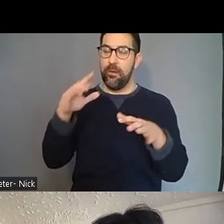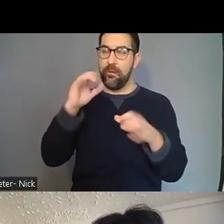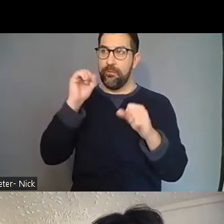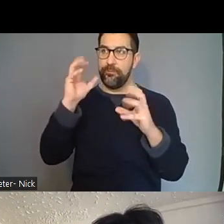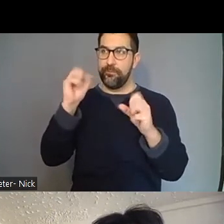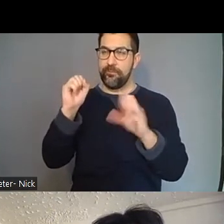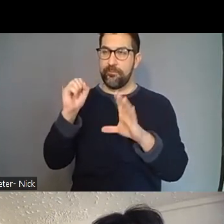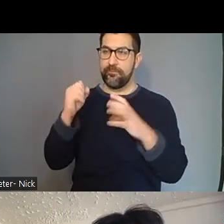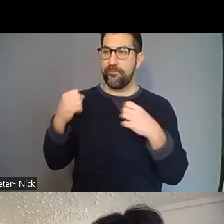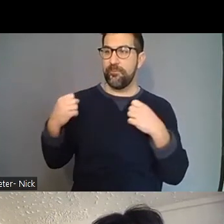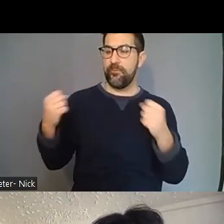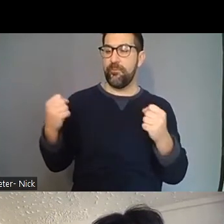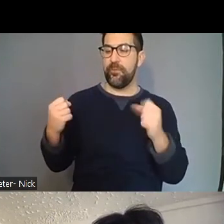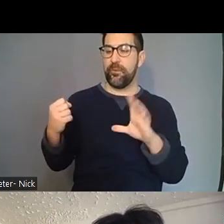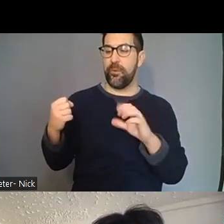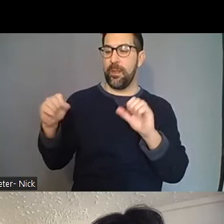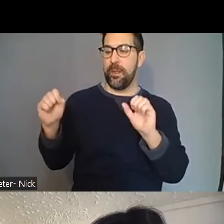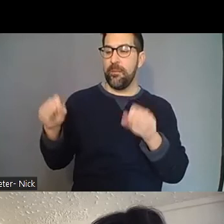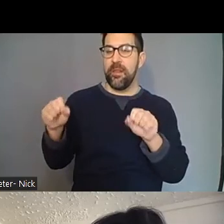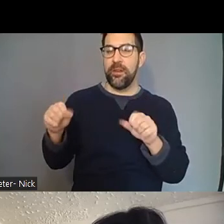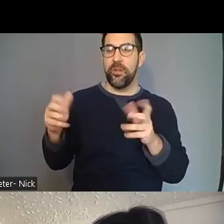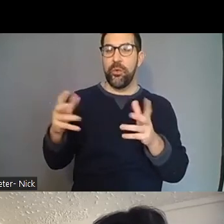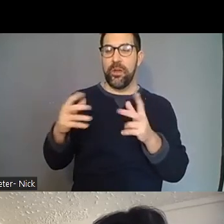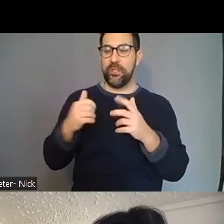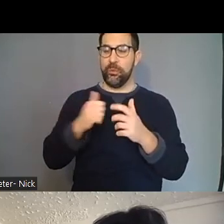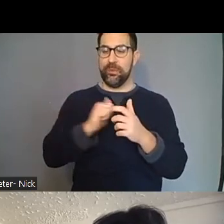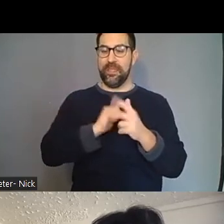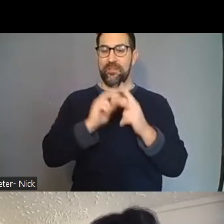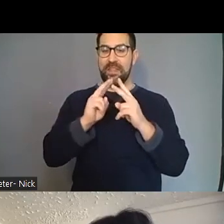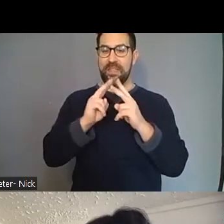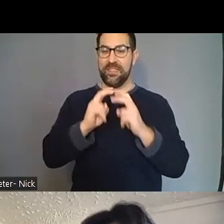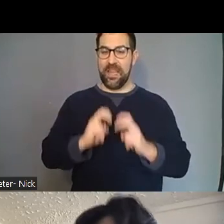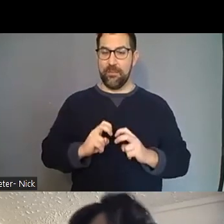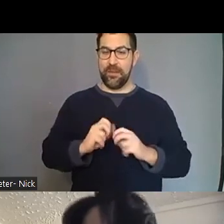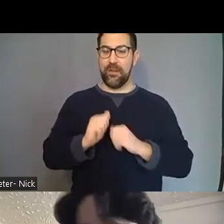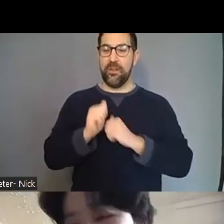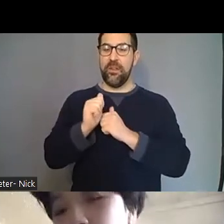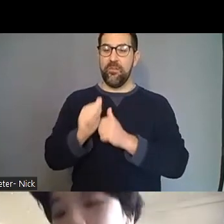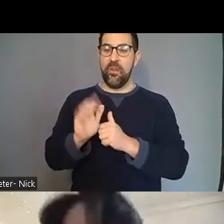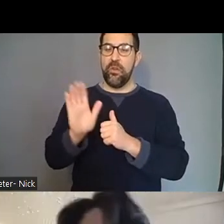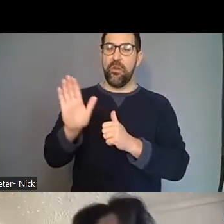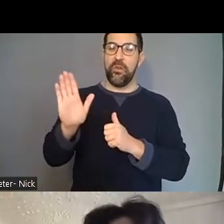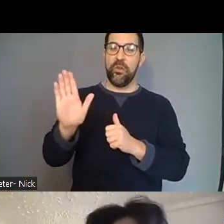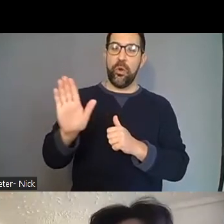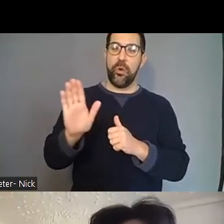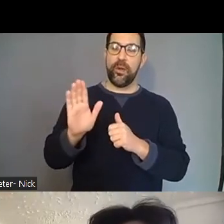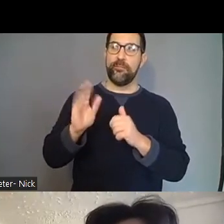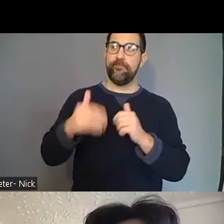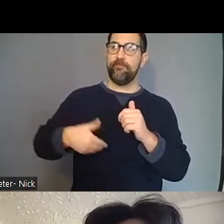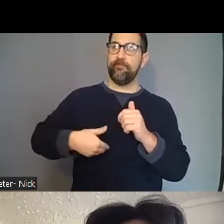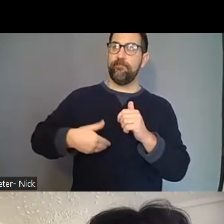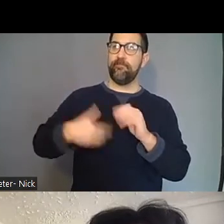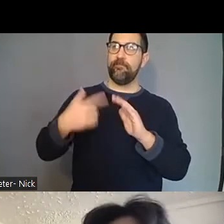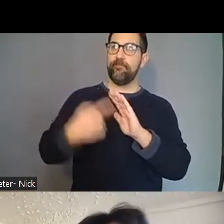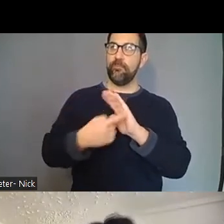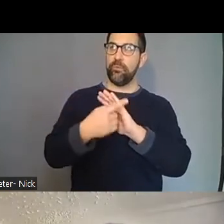courage and sort of ability to self-examine, right, and to follow your own kind of critical sensibilities about the world around